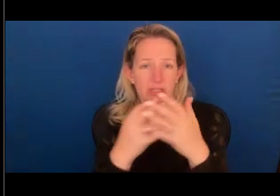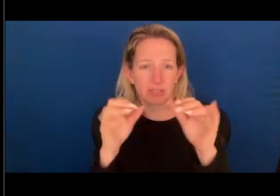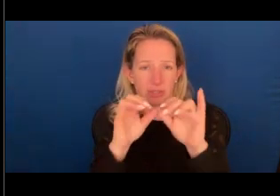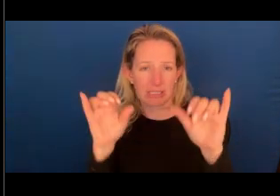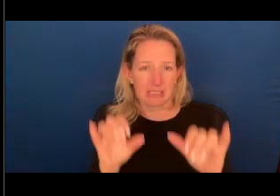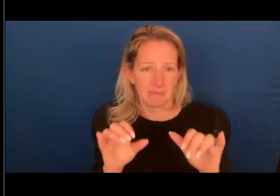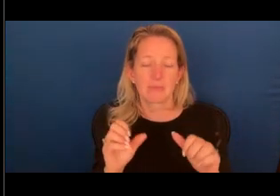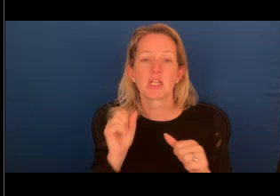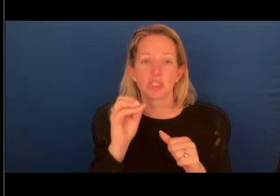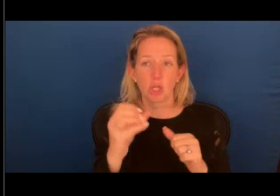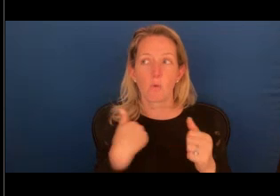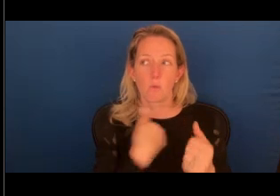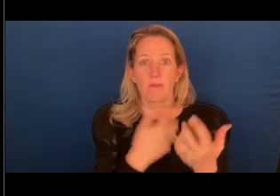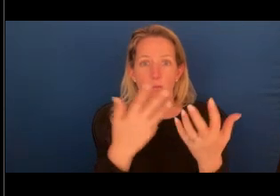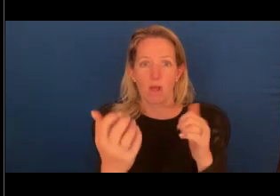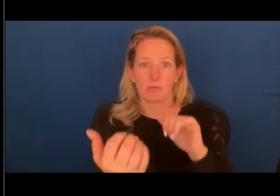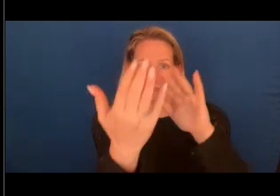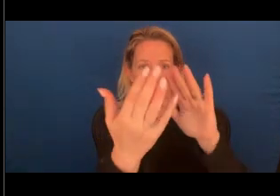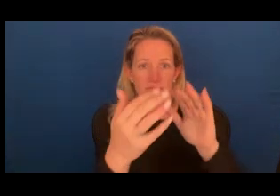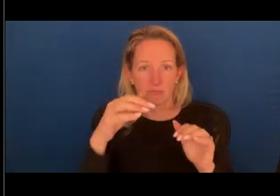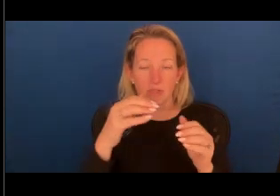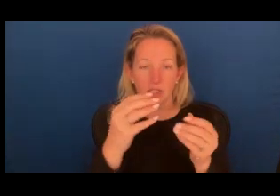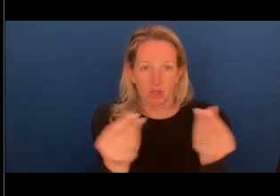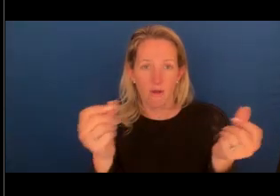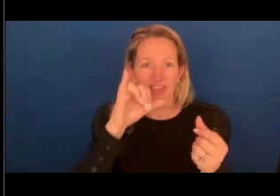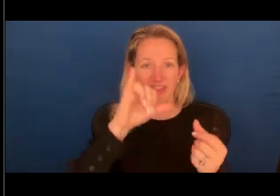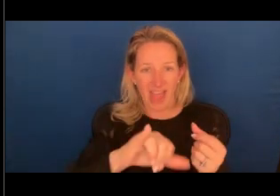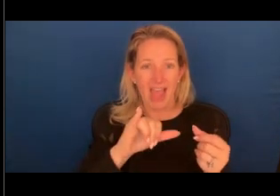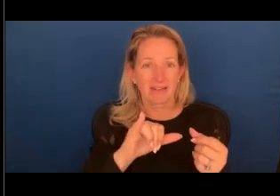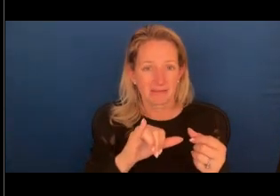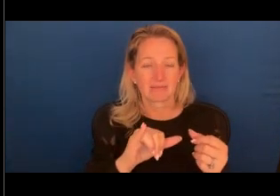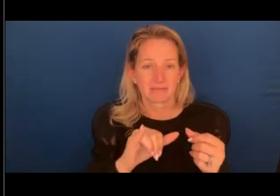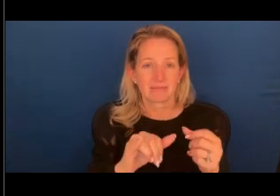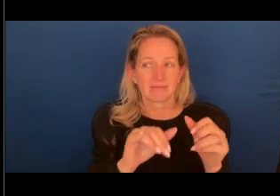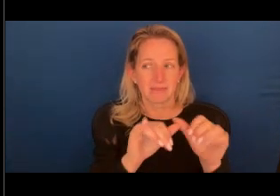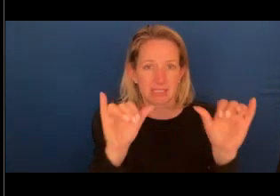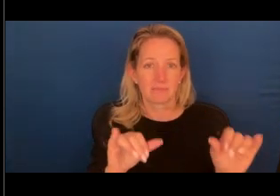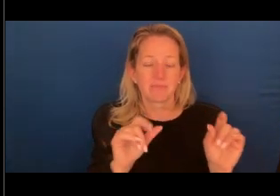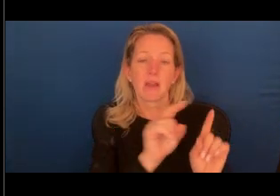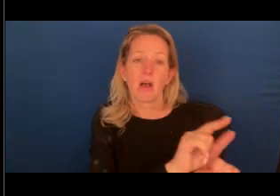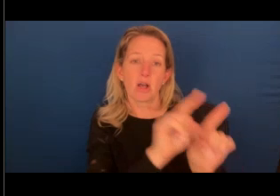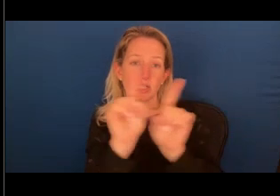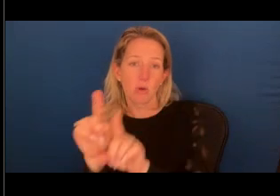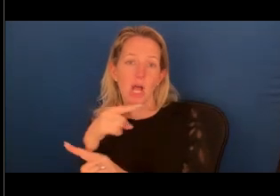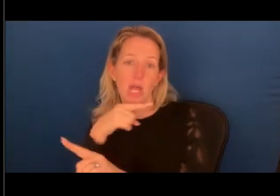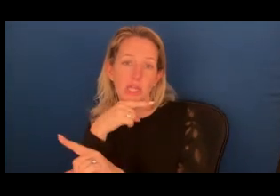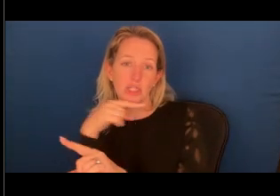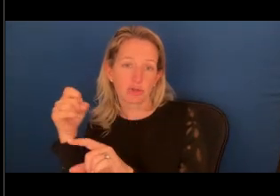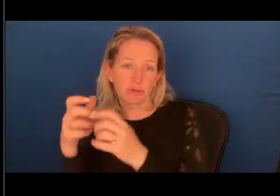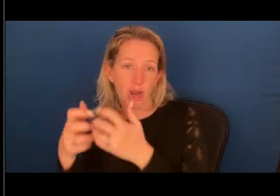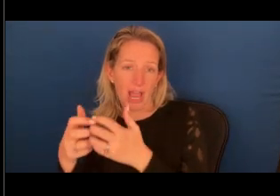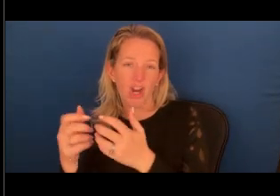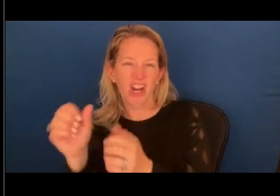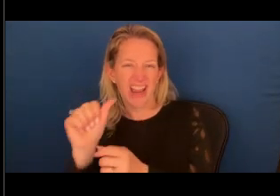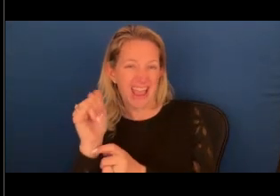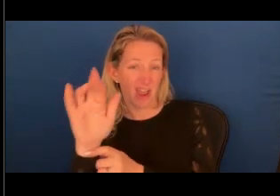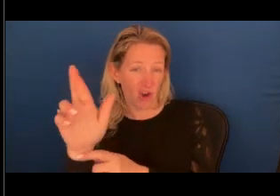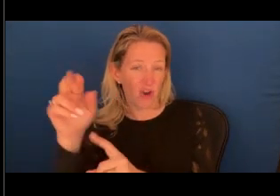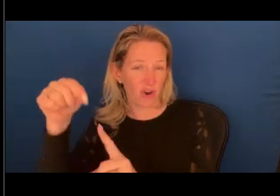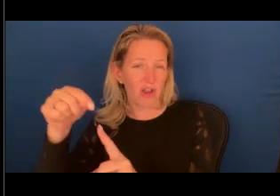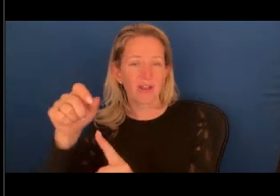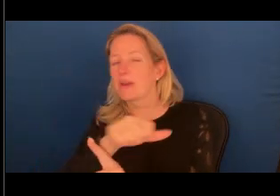of urgent problem first. However, for the air side, I believe that I have another type of solution. Yeah,